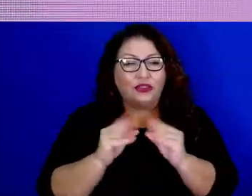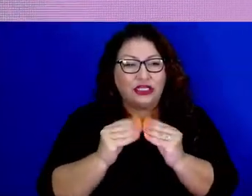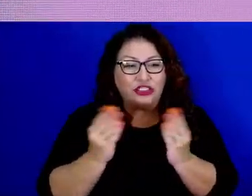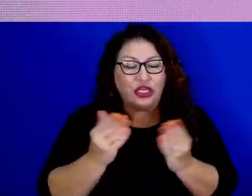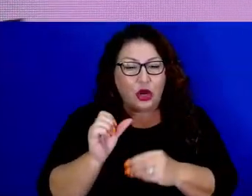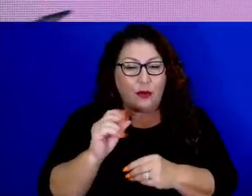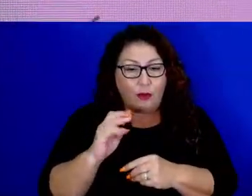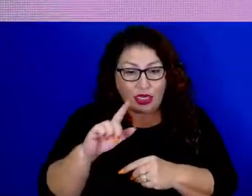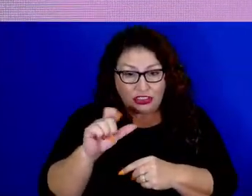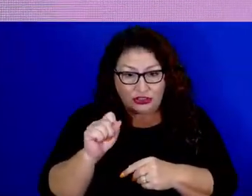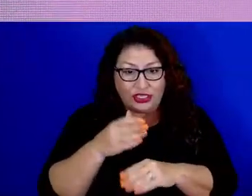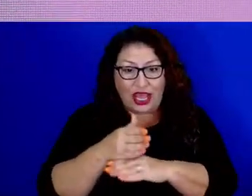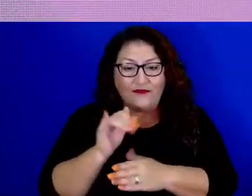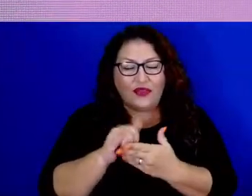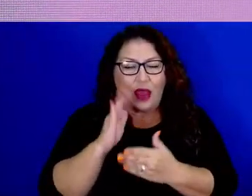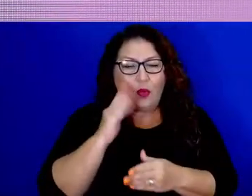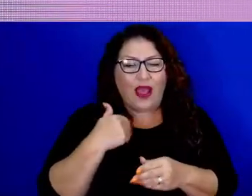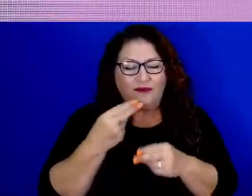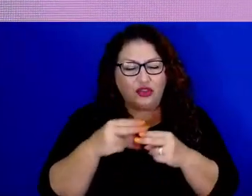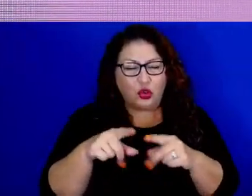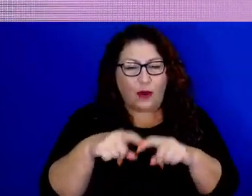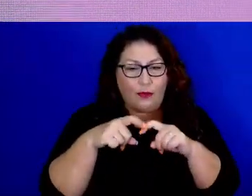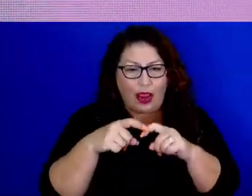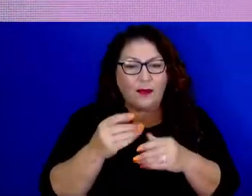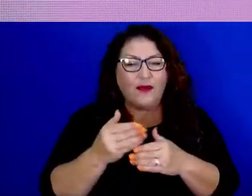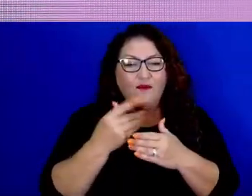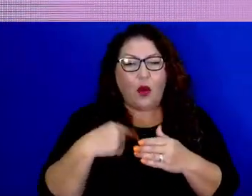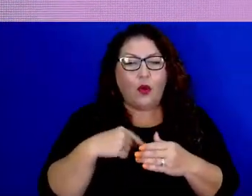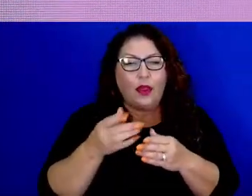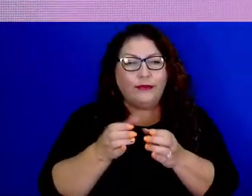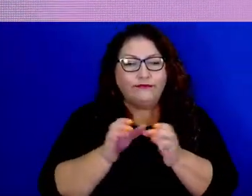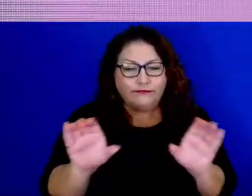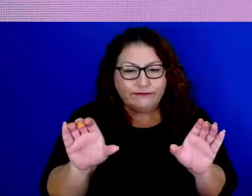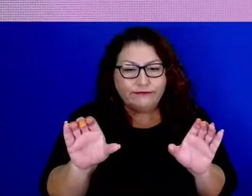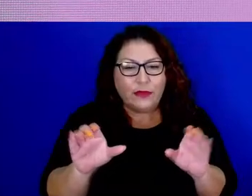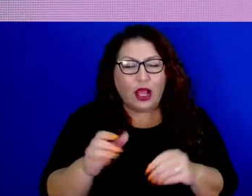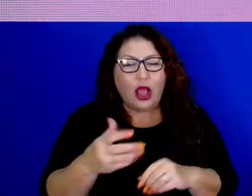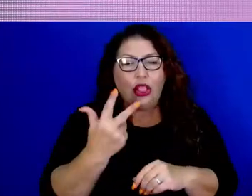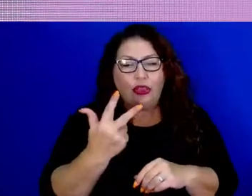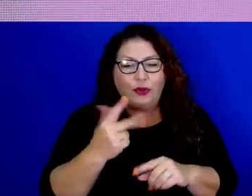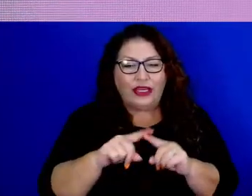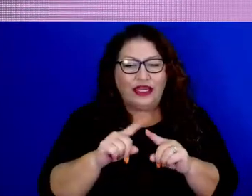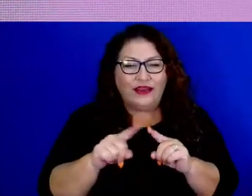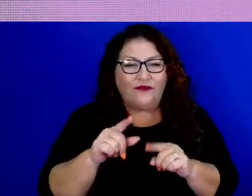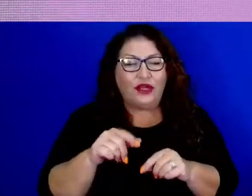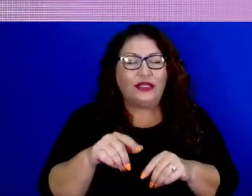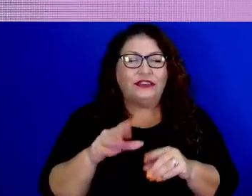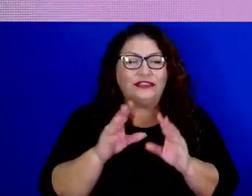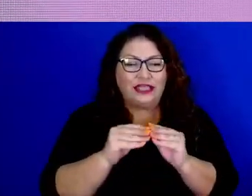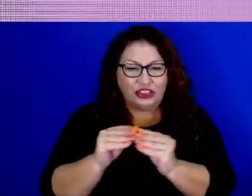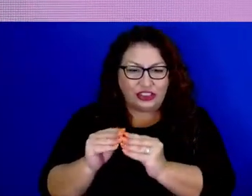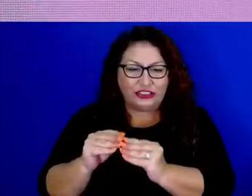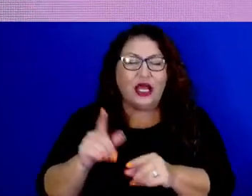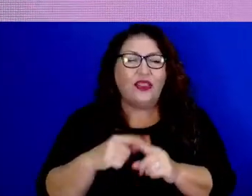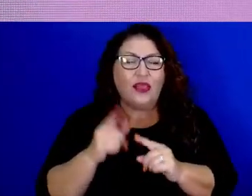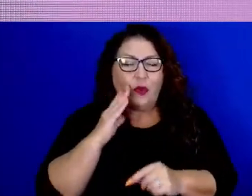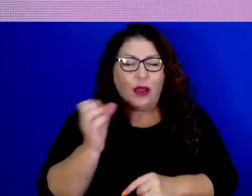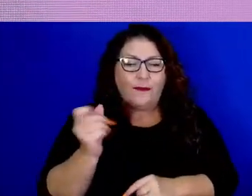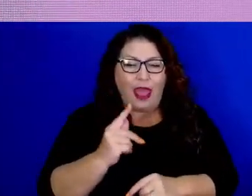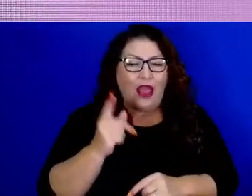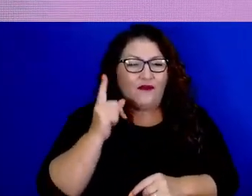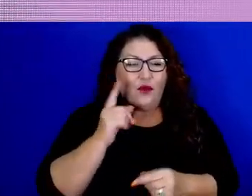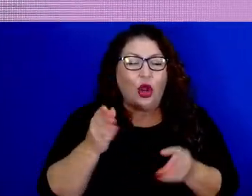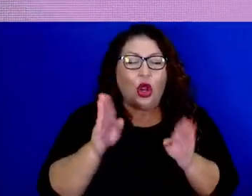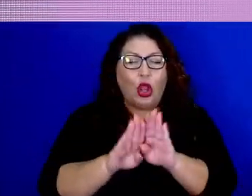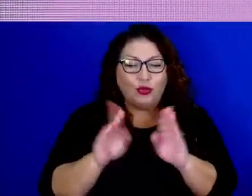have a short break before splitting off into our three panel sessions, and then we'll return for something of a closing ceremony. Okay, so that's